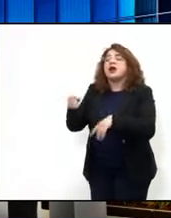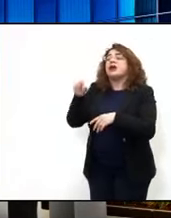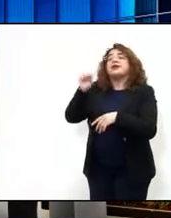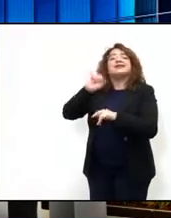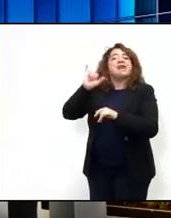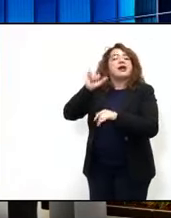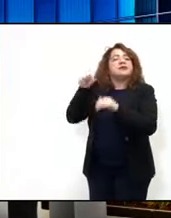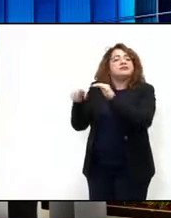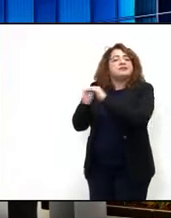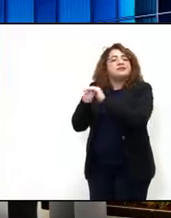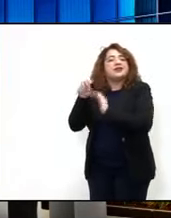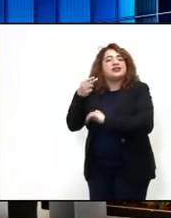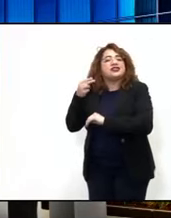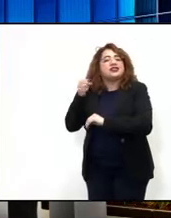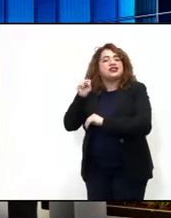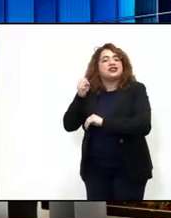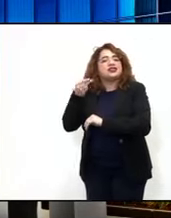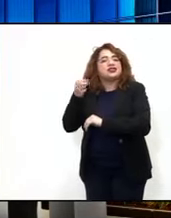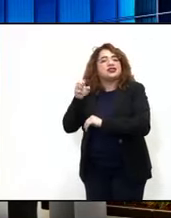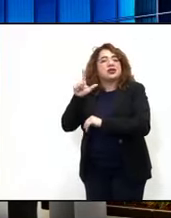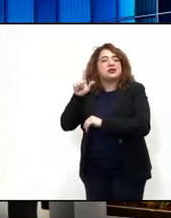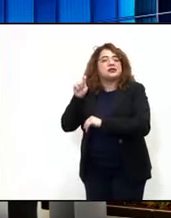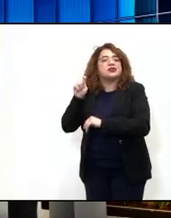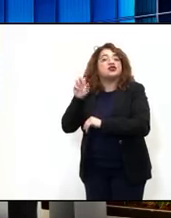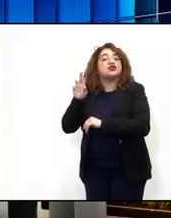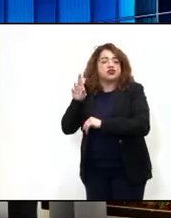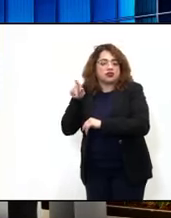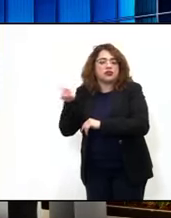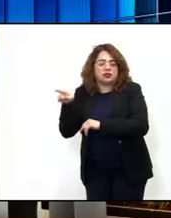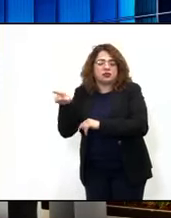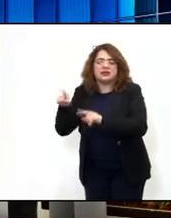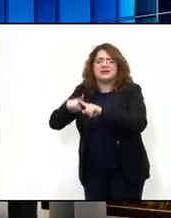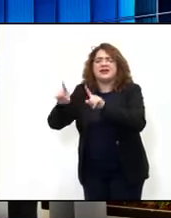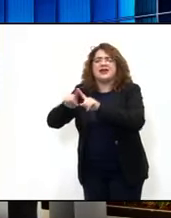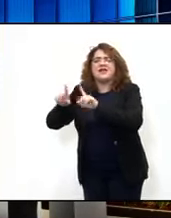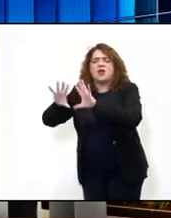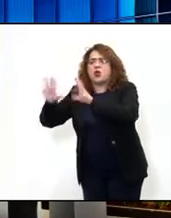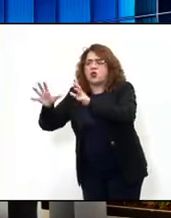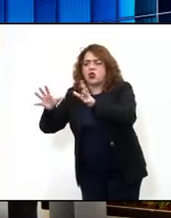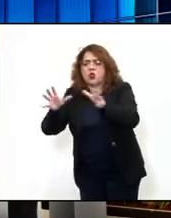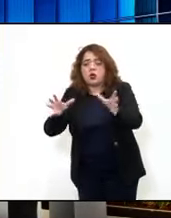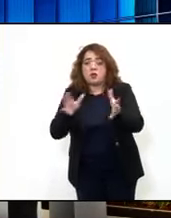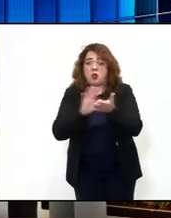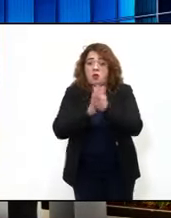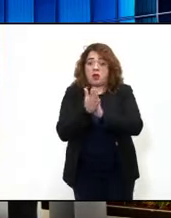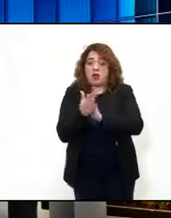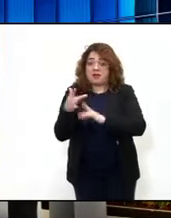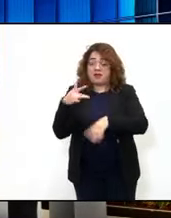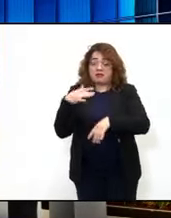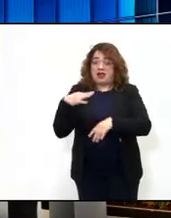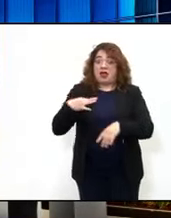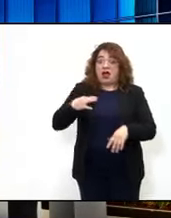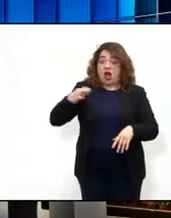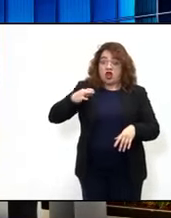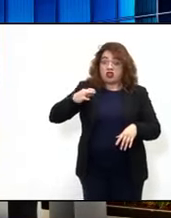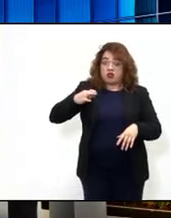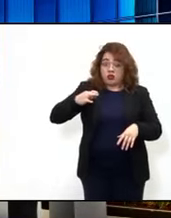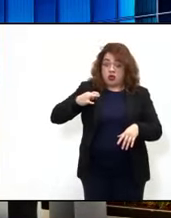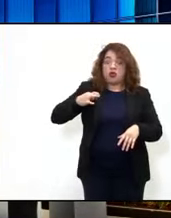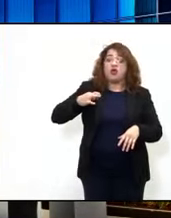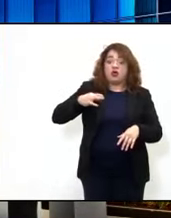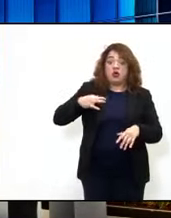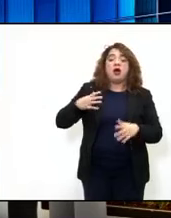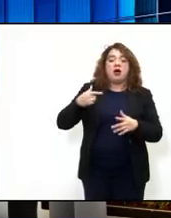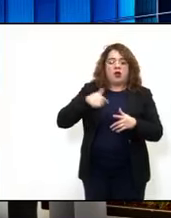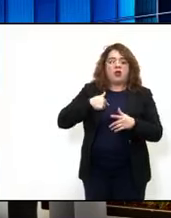as the different groups become eligible. So we're very excited about this opportunity, and it all really, the mobiles we've been